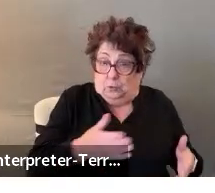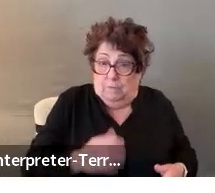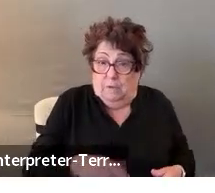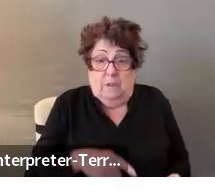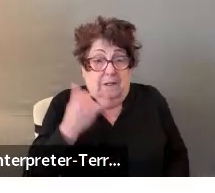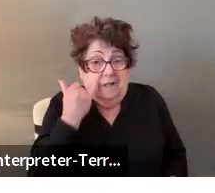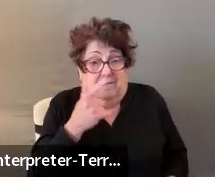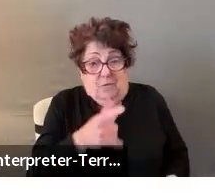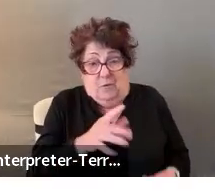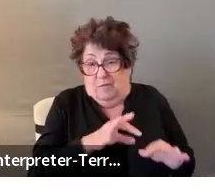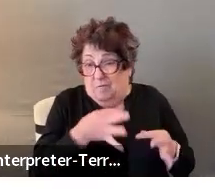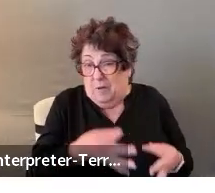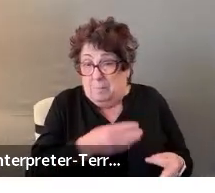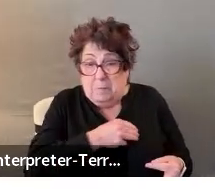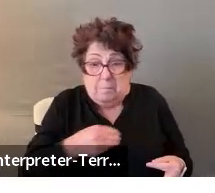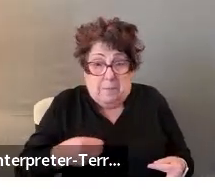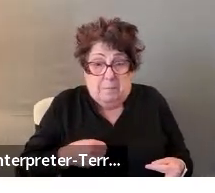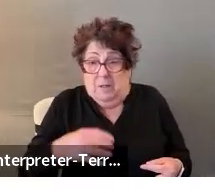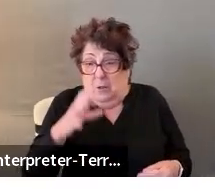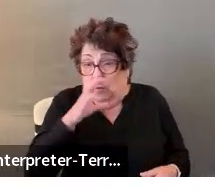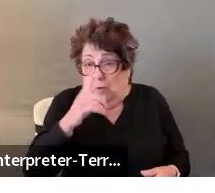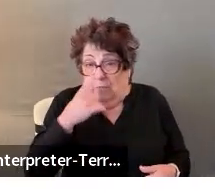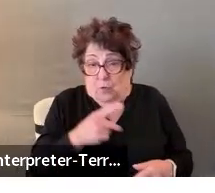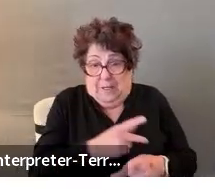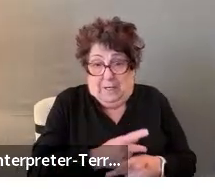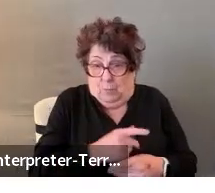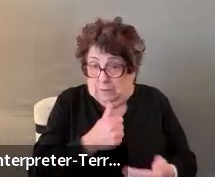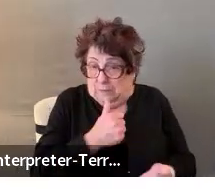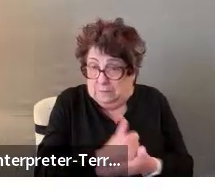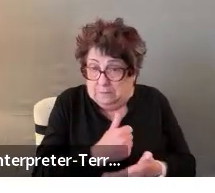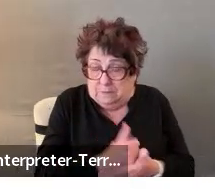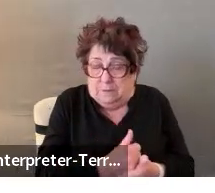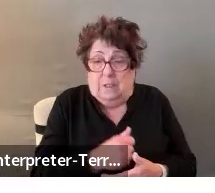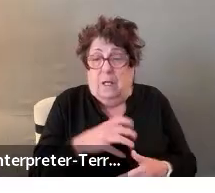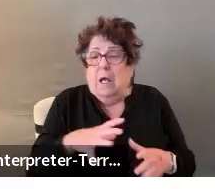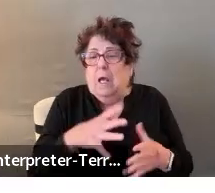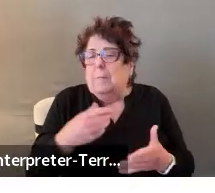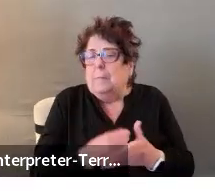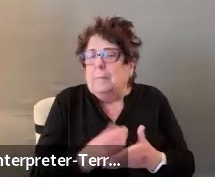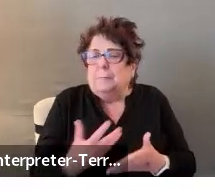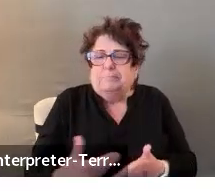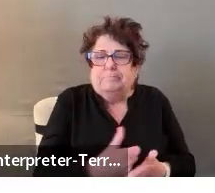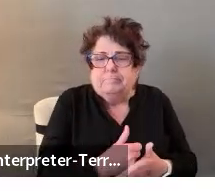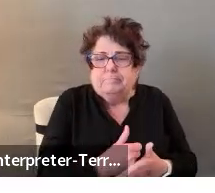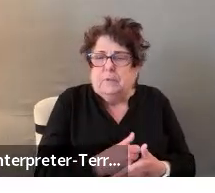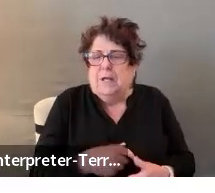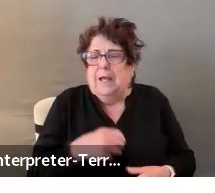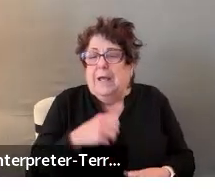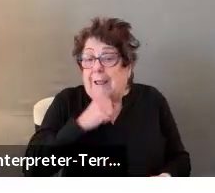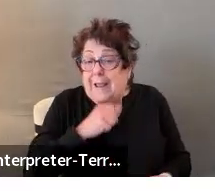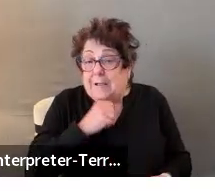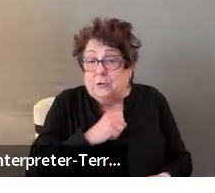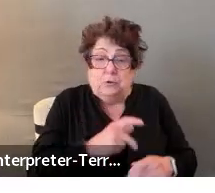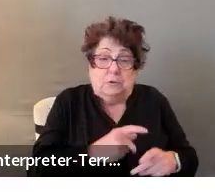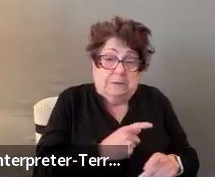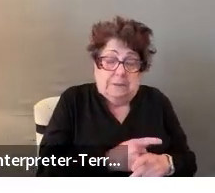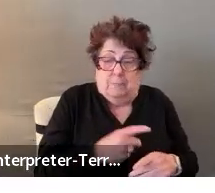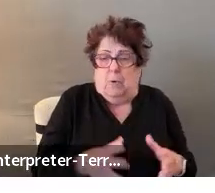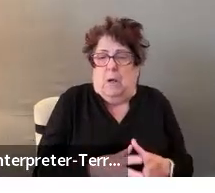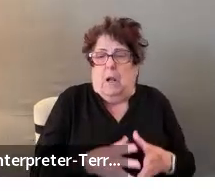level, age, type and/or degree of disability, and their geographic location.